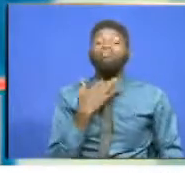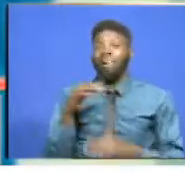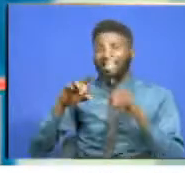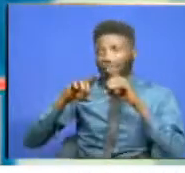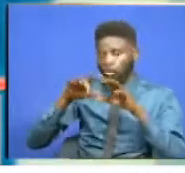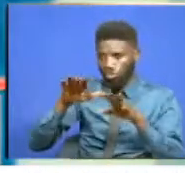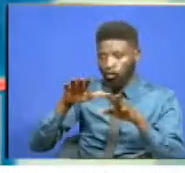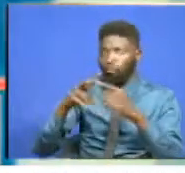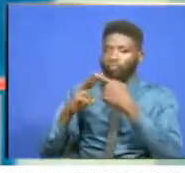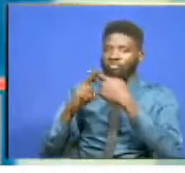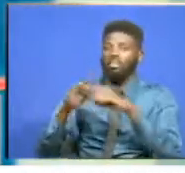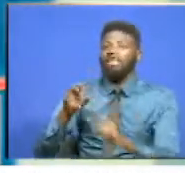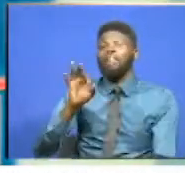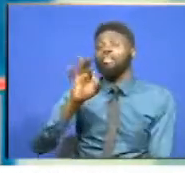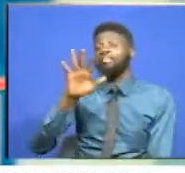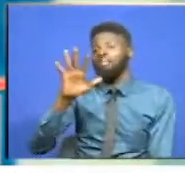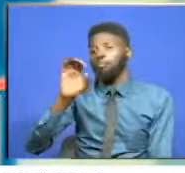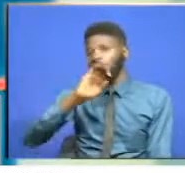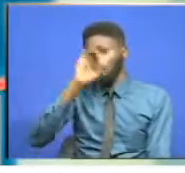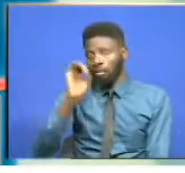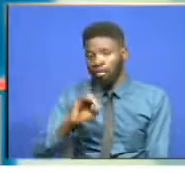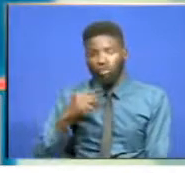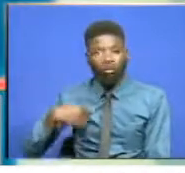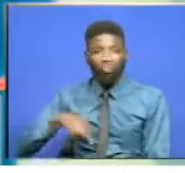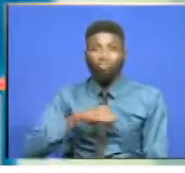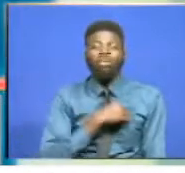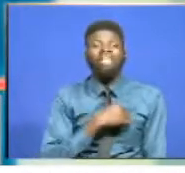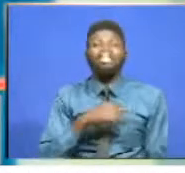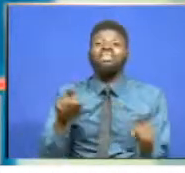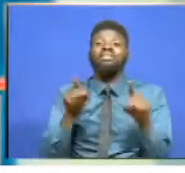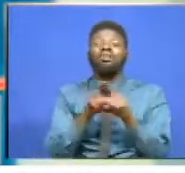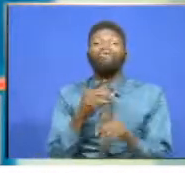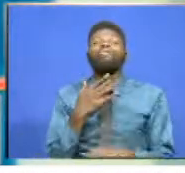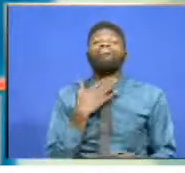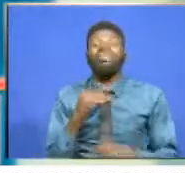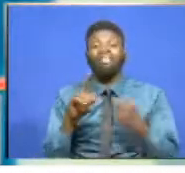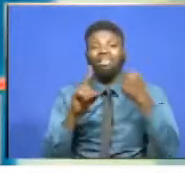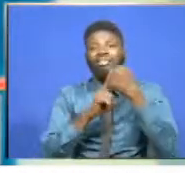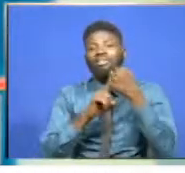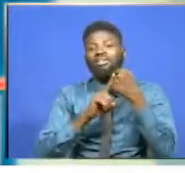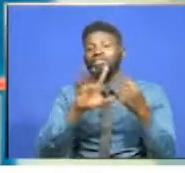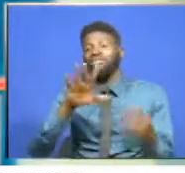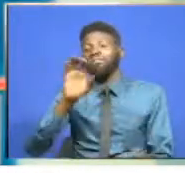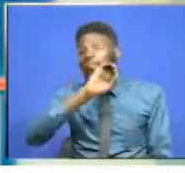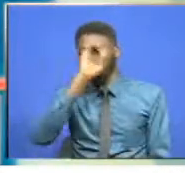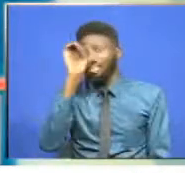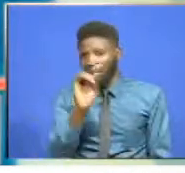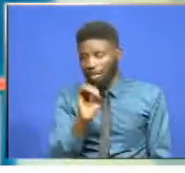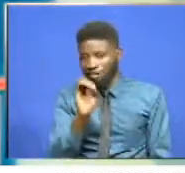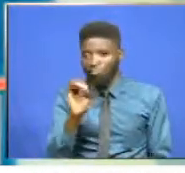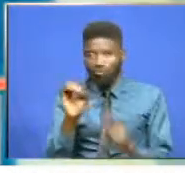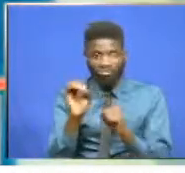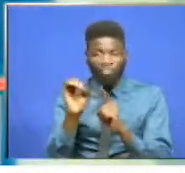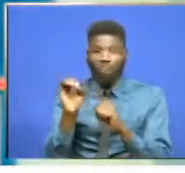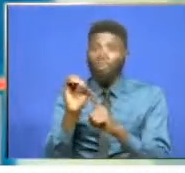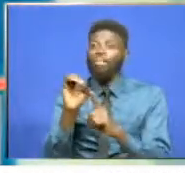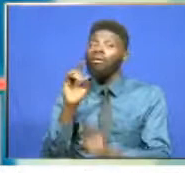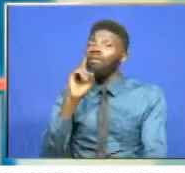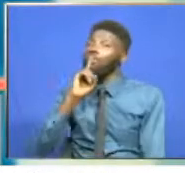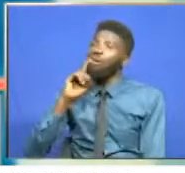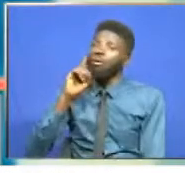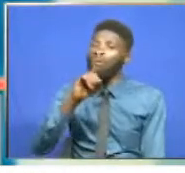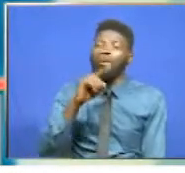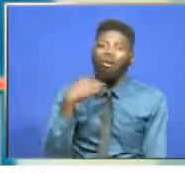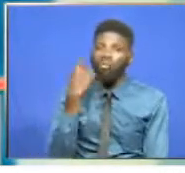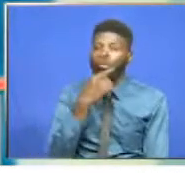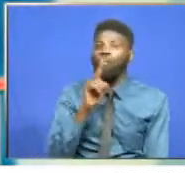we then still want to leave the 65% of the remaining resources to be commanded